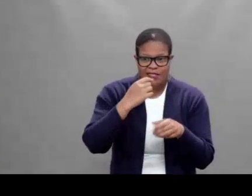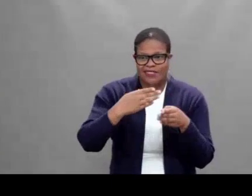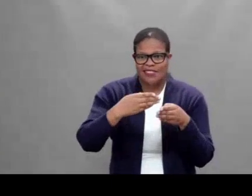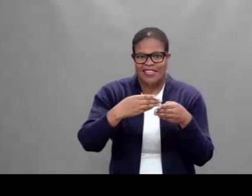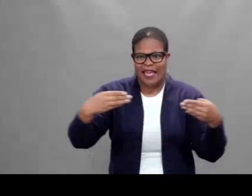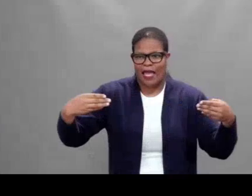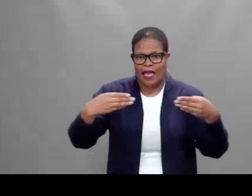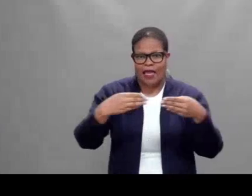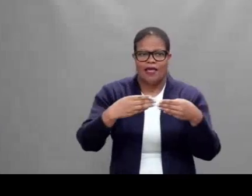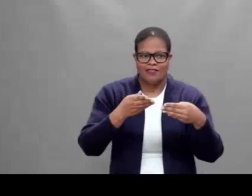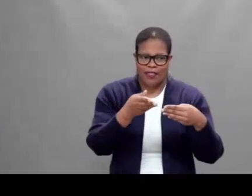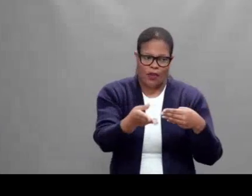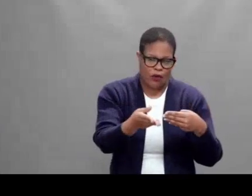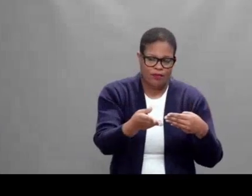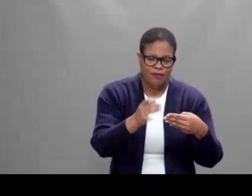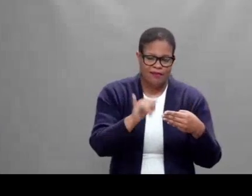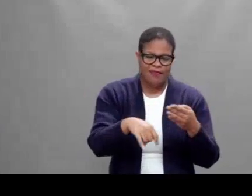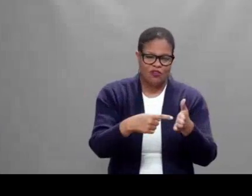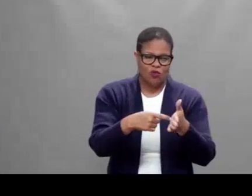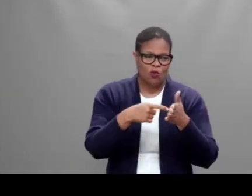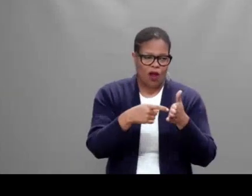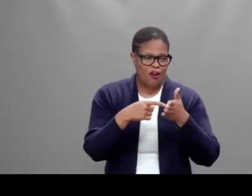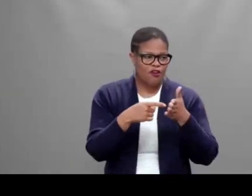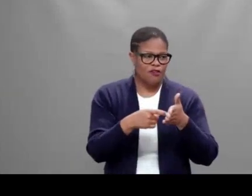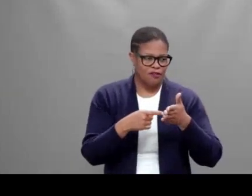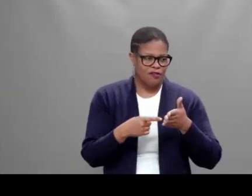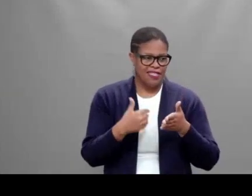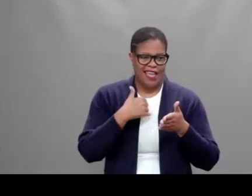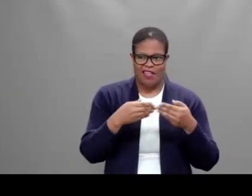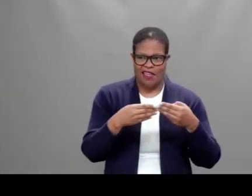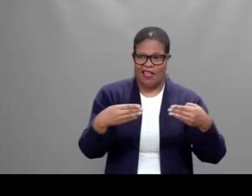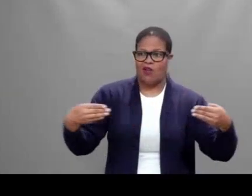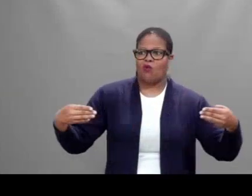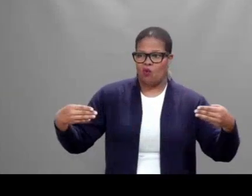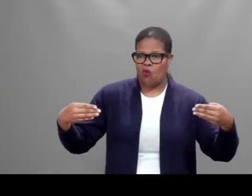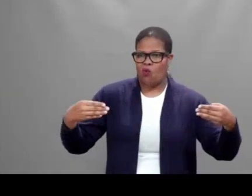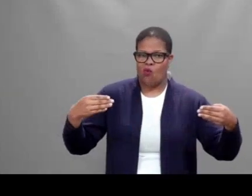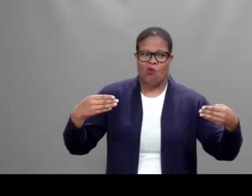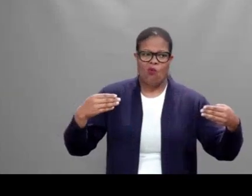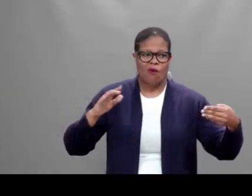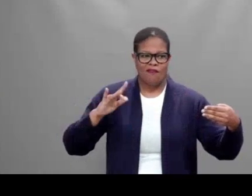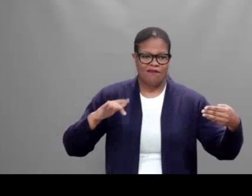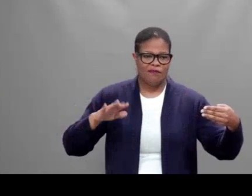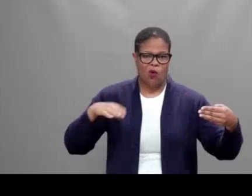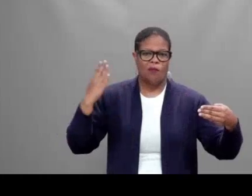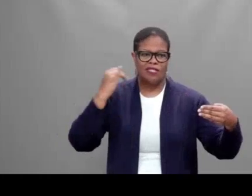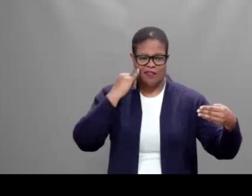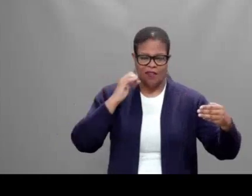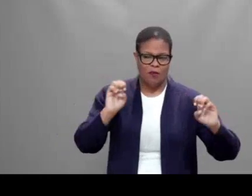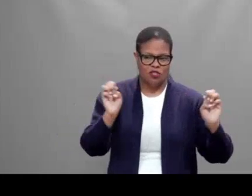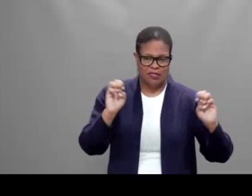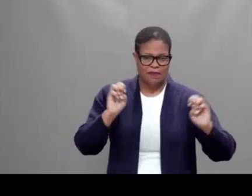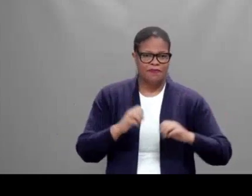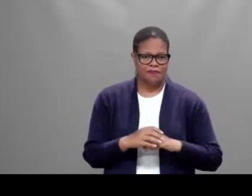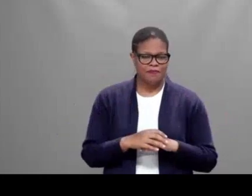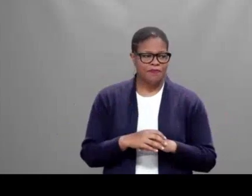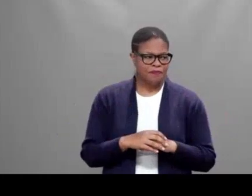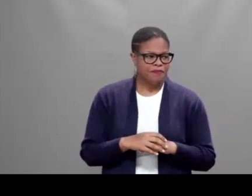there, and us having to have that gate open and available if there's an emergency.